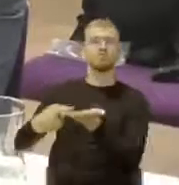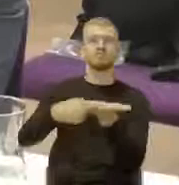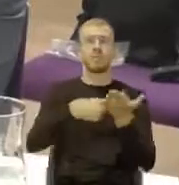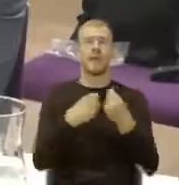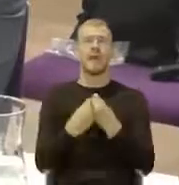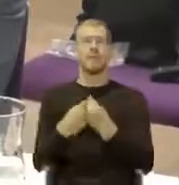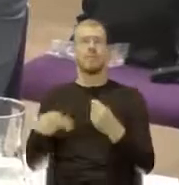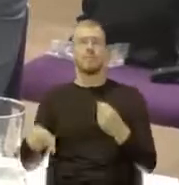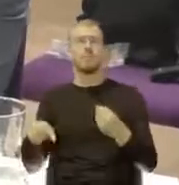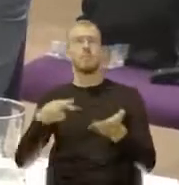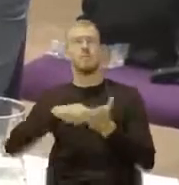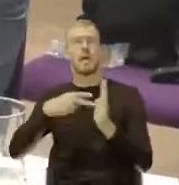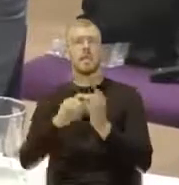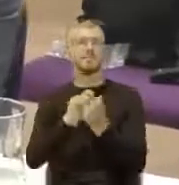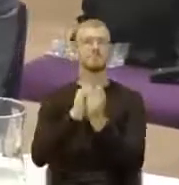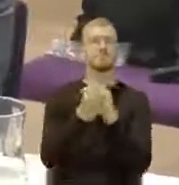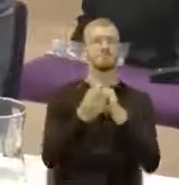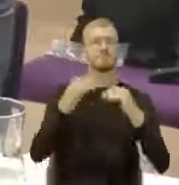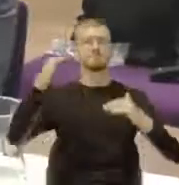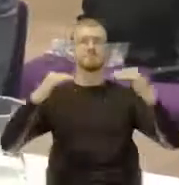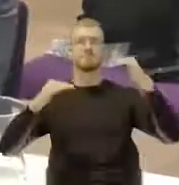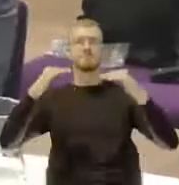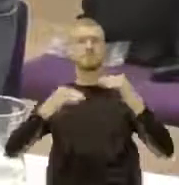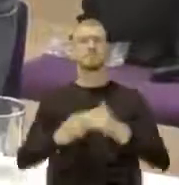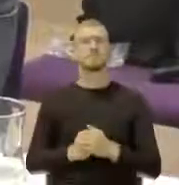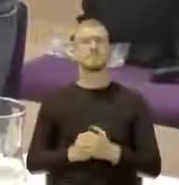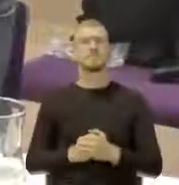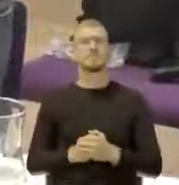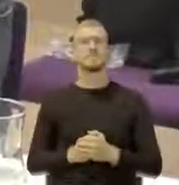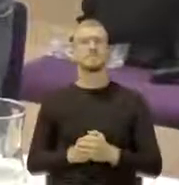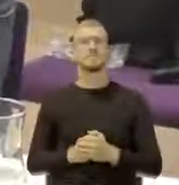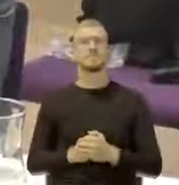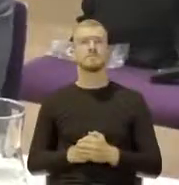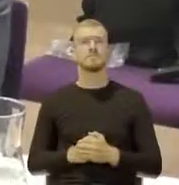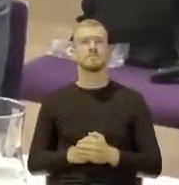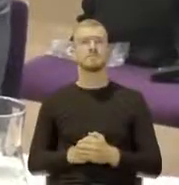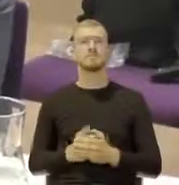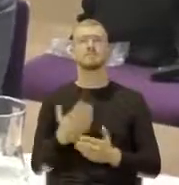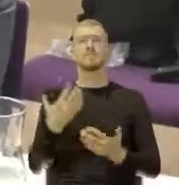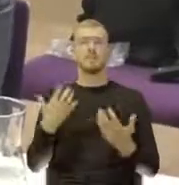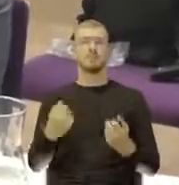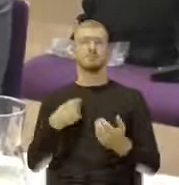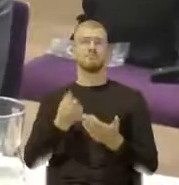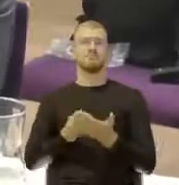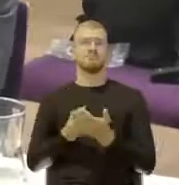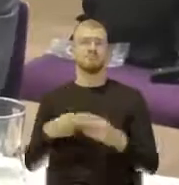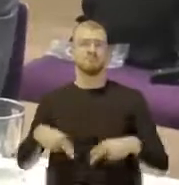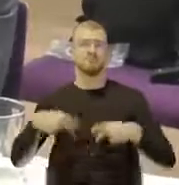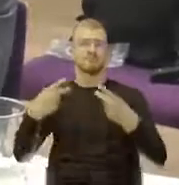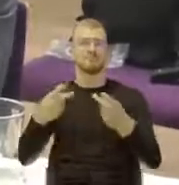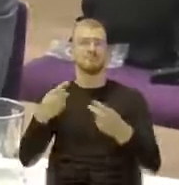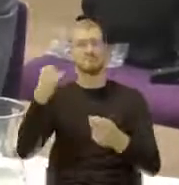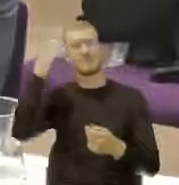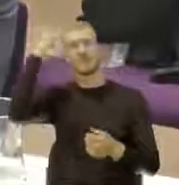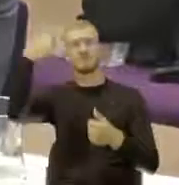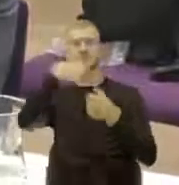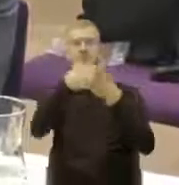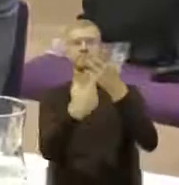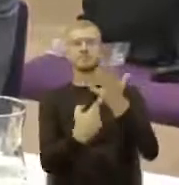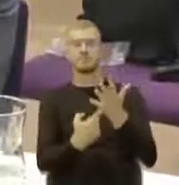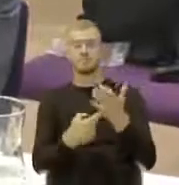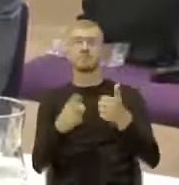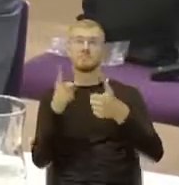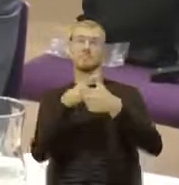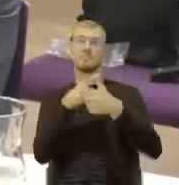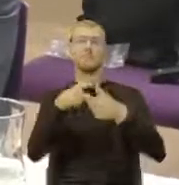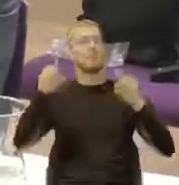five ideas on how this could be done. First, we need a rights-based approach to the development of local action. This means